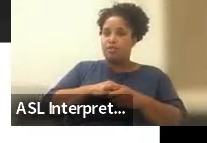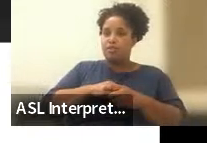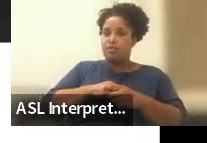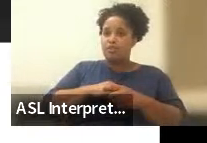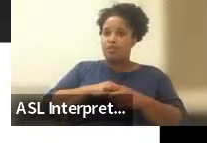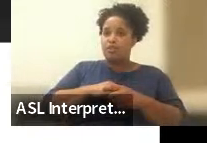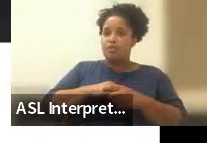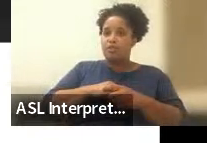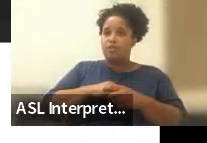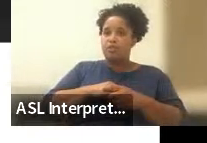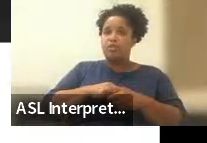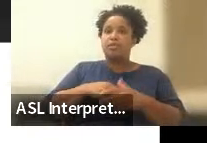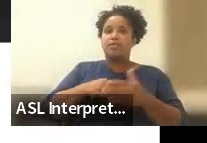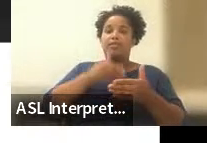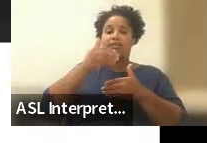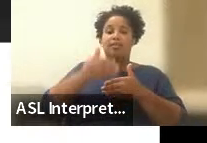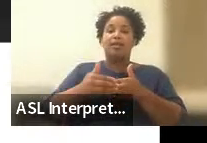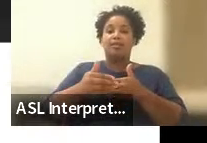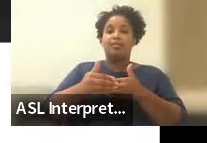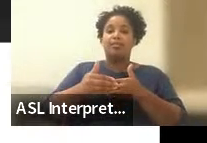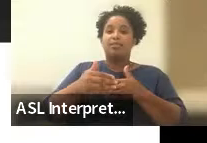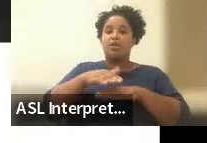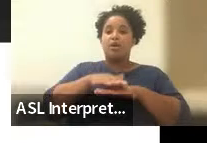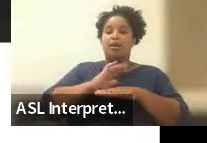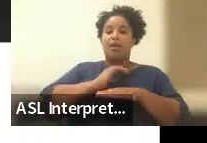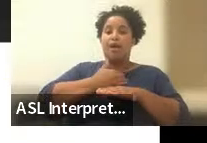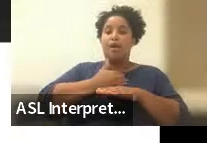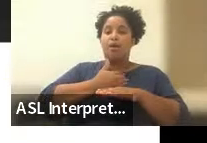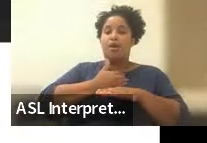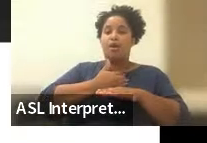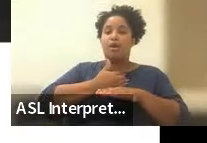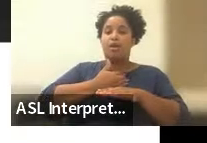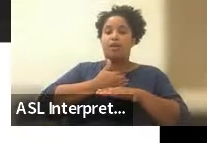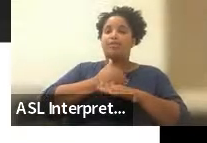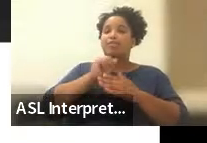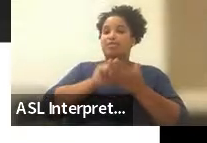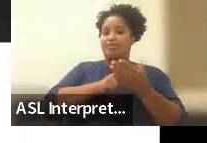The next item on the